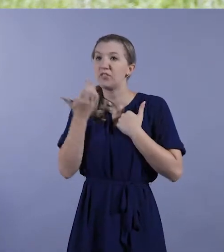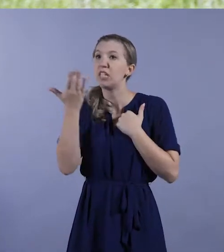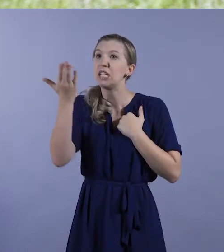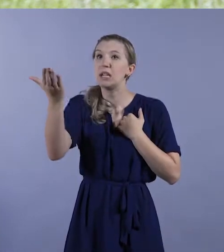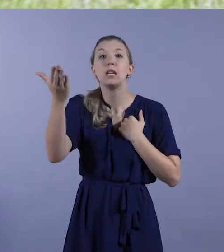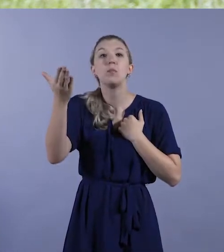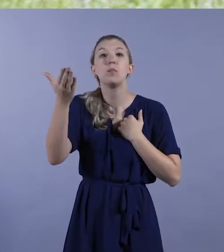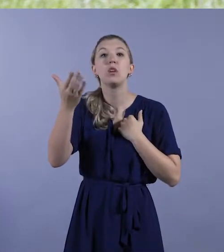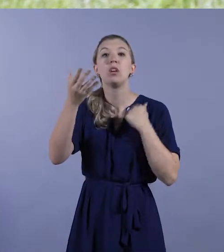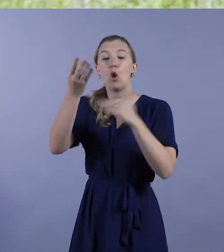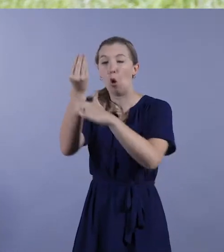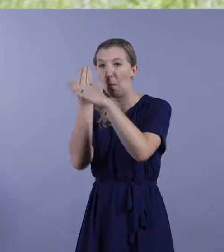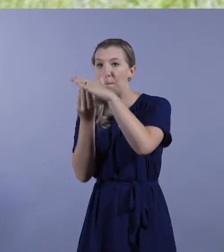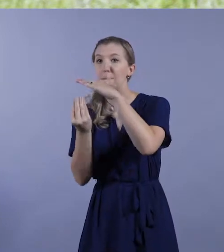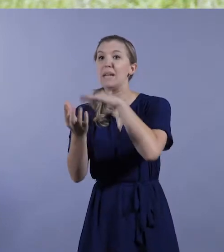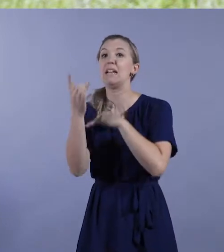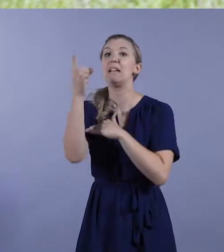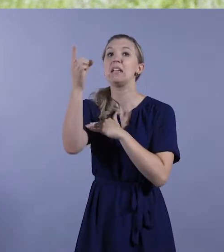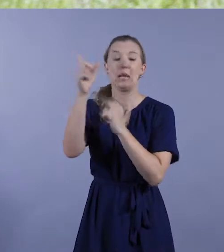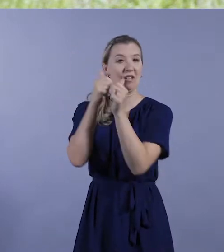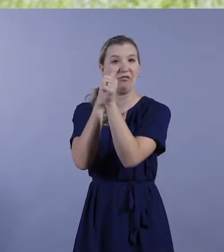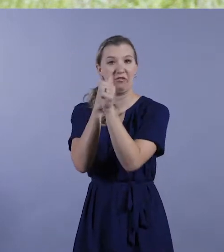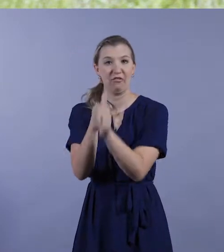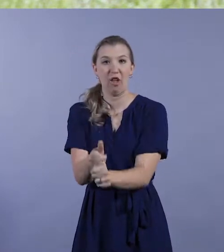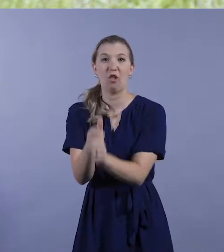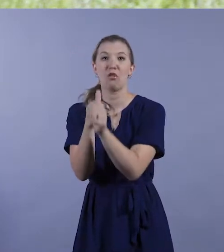of obedience and follow him.